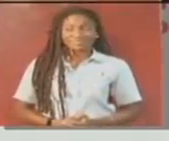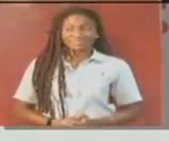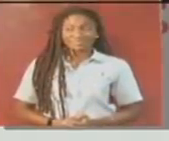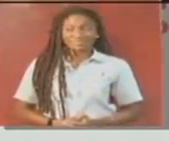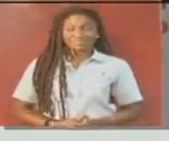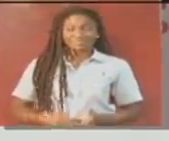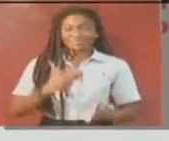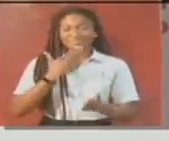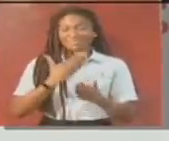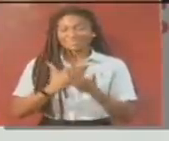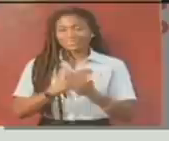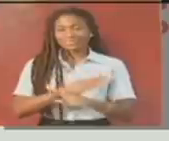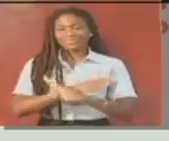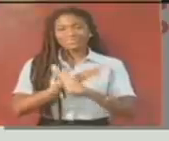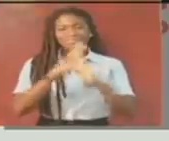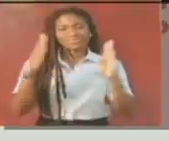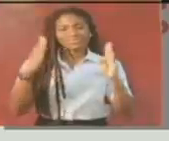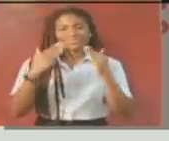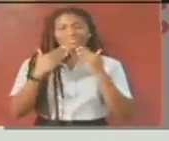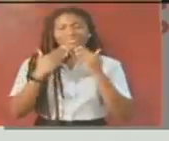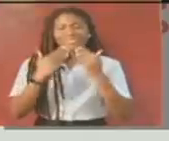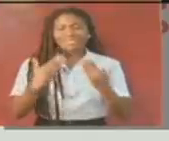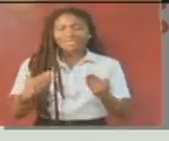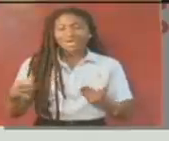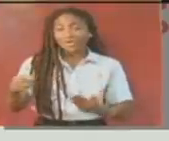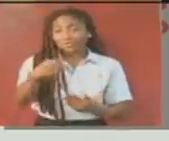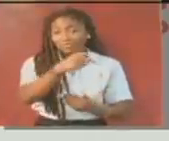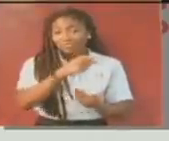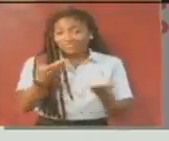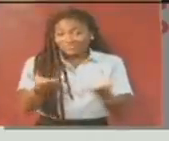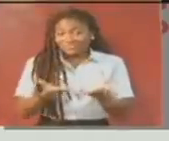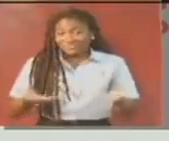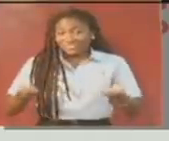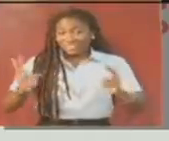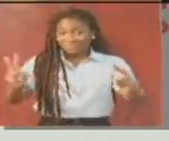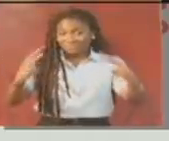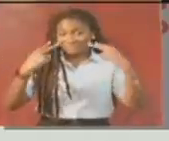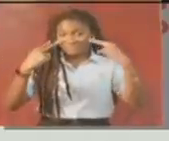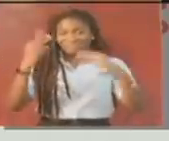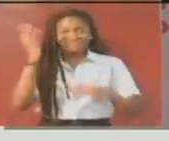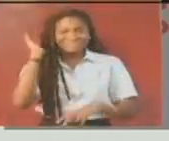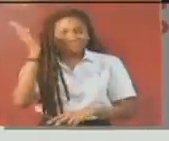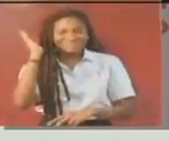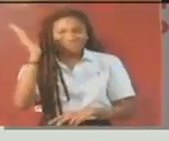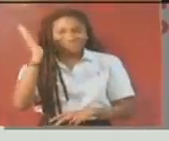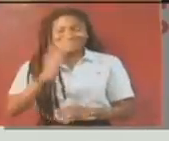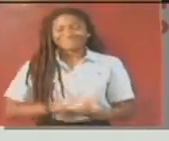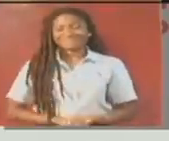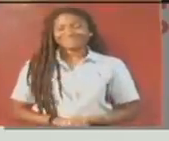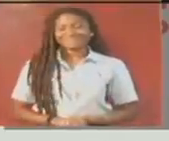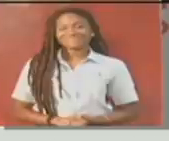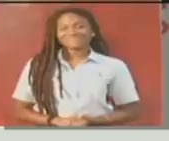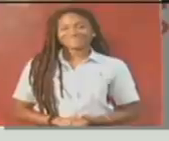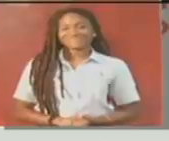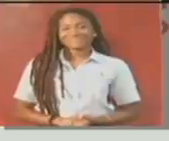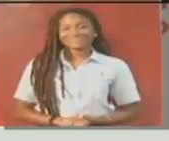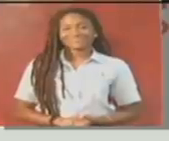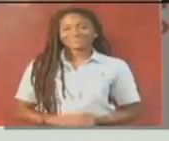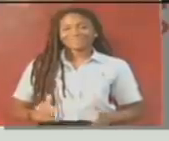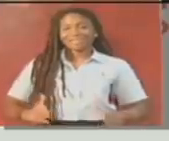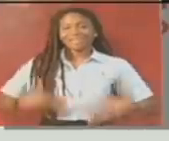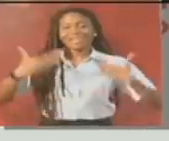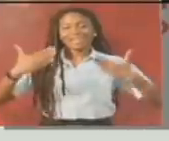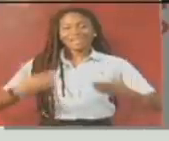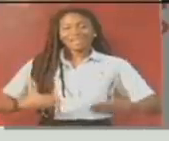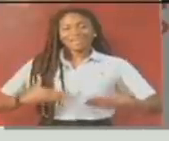Good morning, and thank you for joining us for another Ministry of Health virtual media conference. We are very pleased